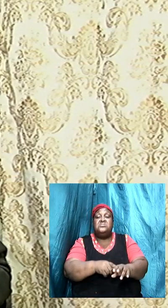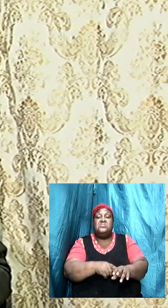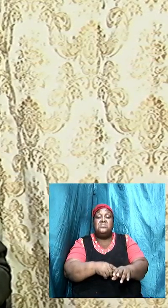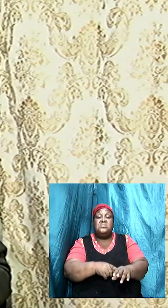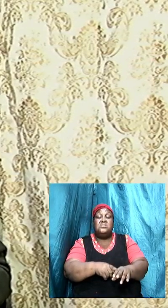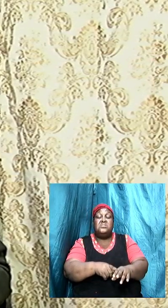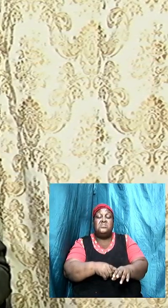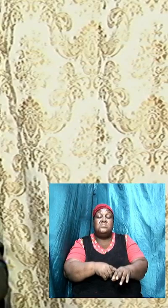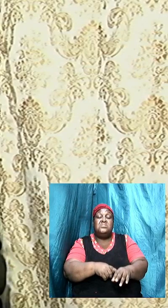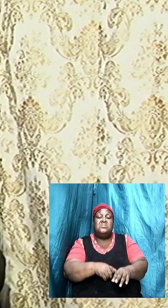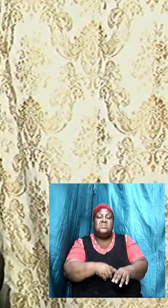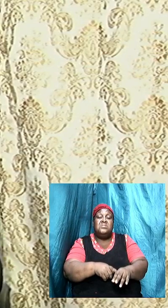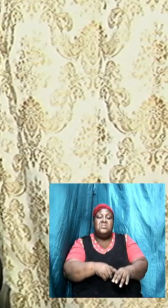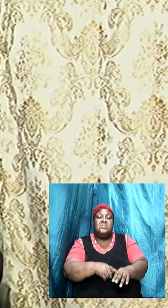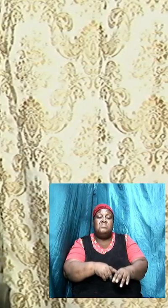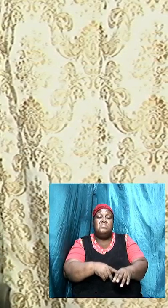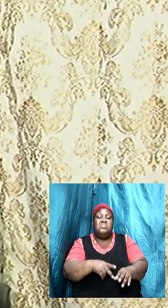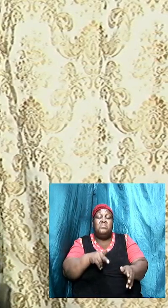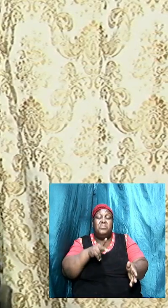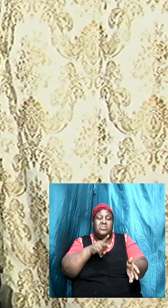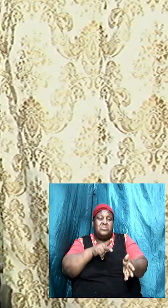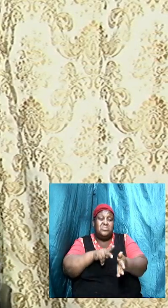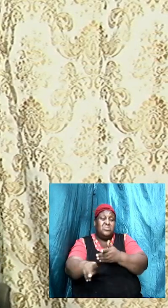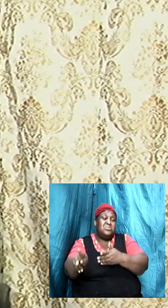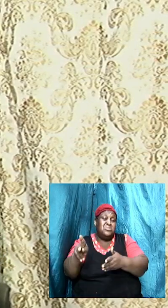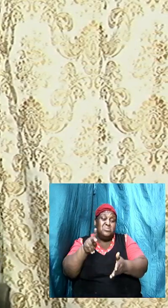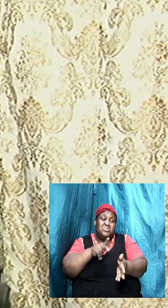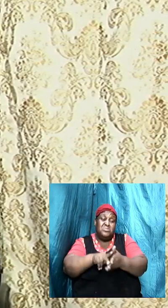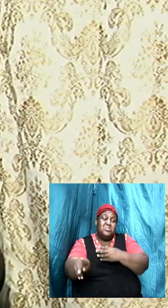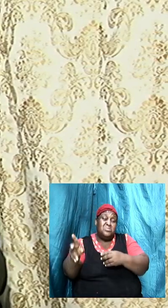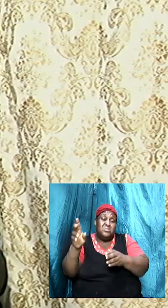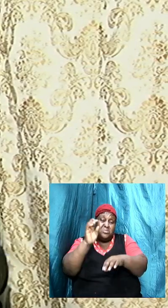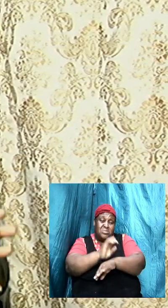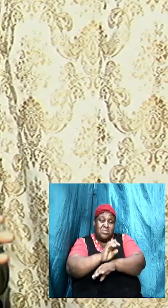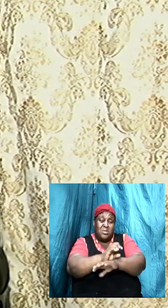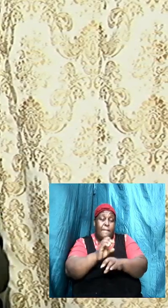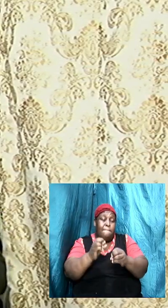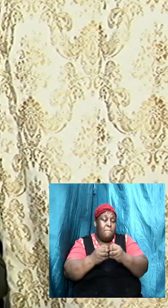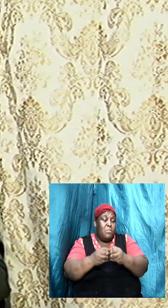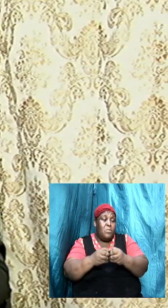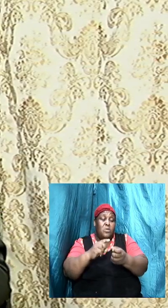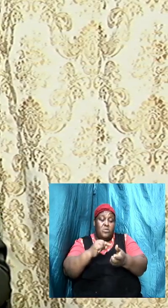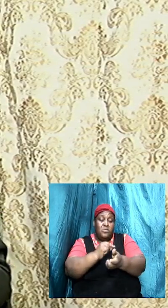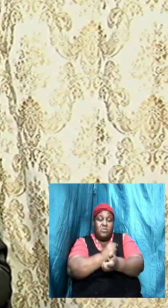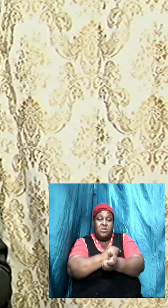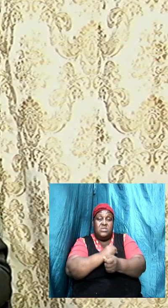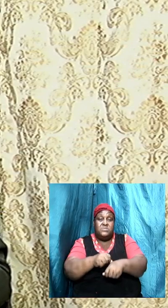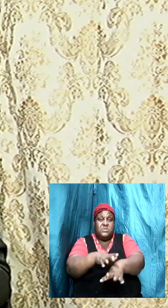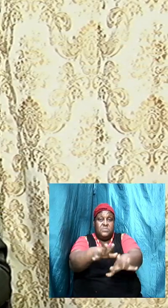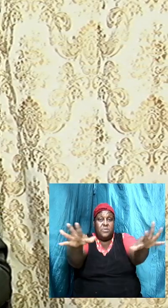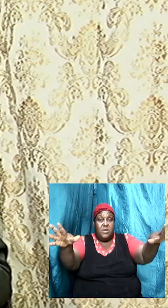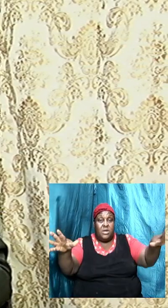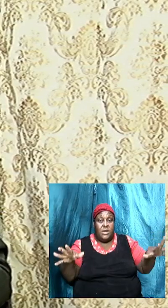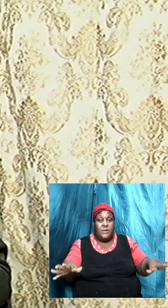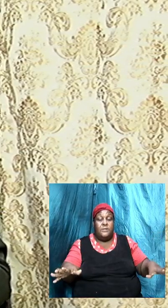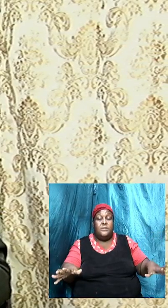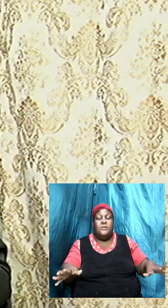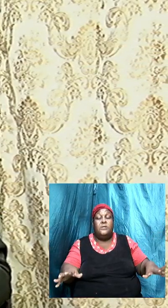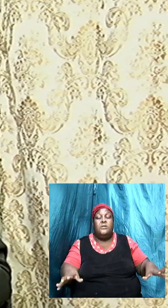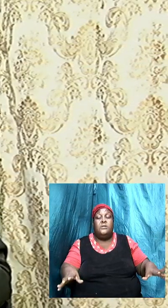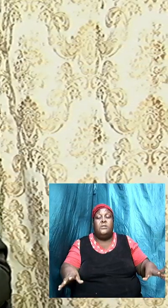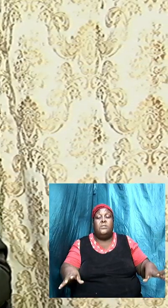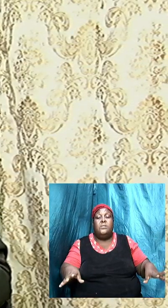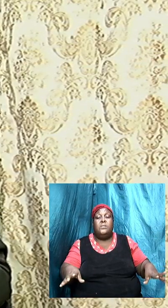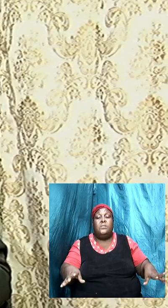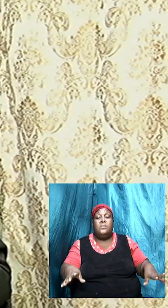persecuted the church. And the more he persecute the church, is the more the gospel spread. What he's doing now, and his tactics that